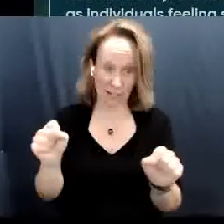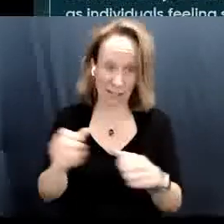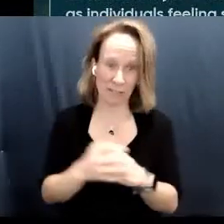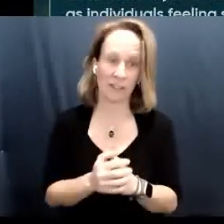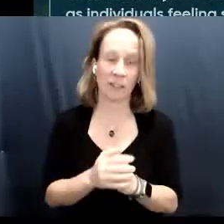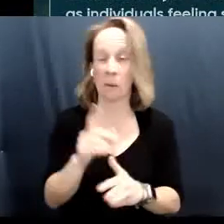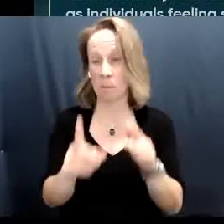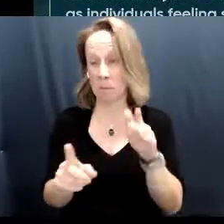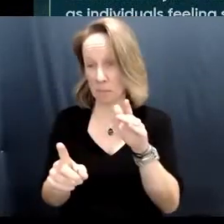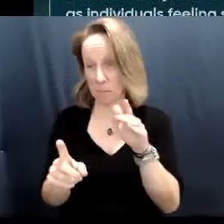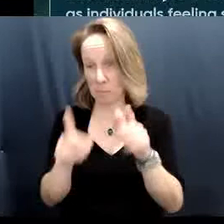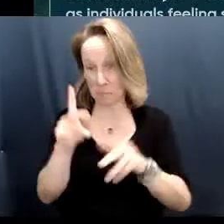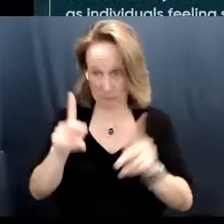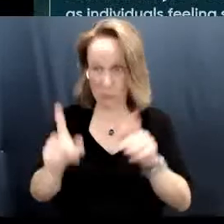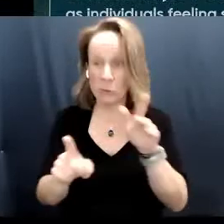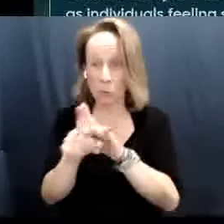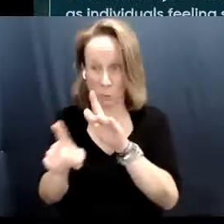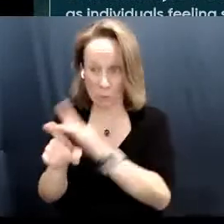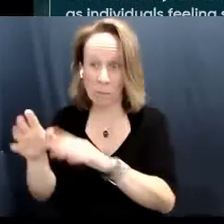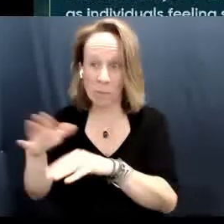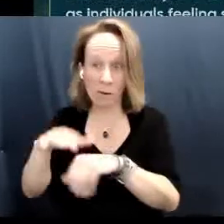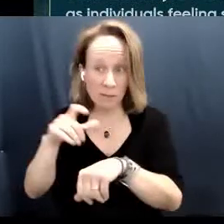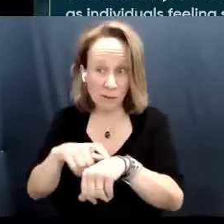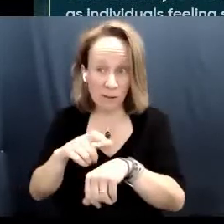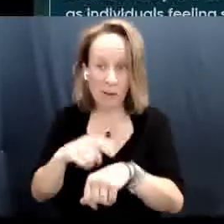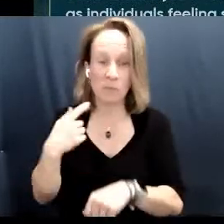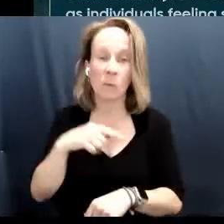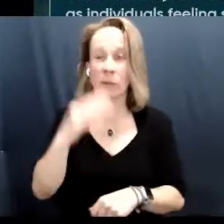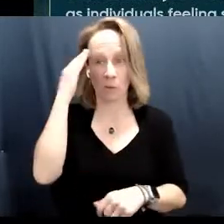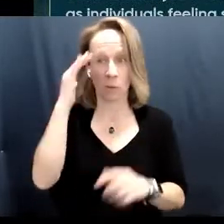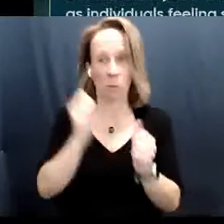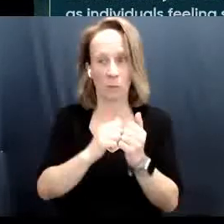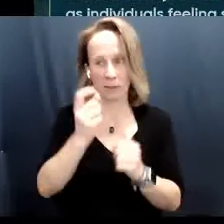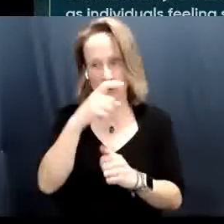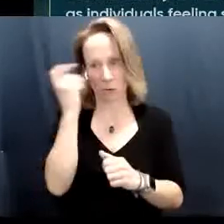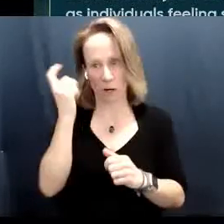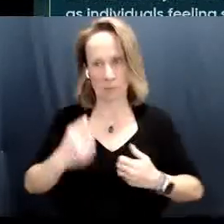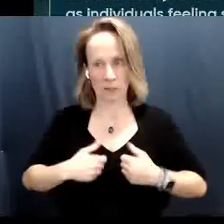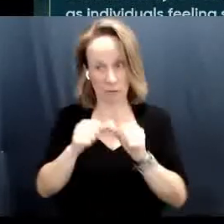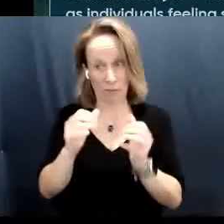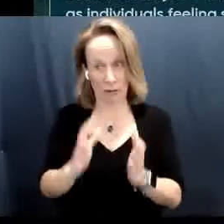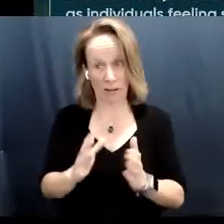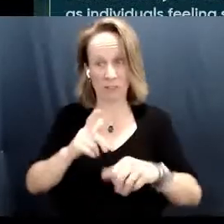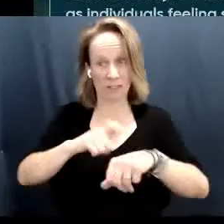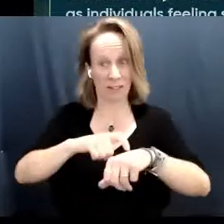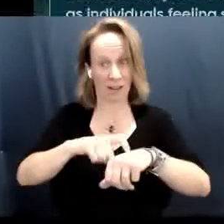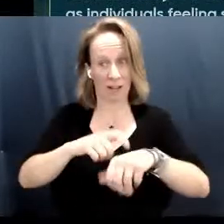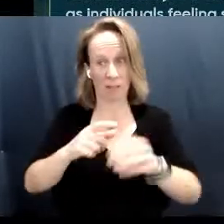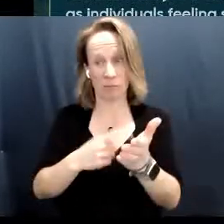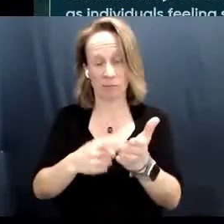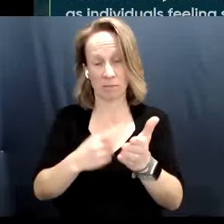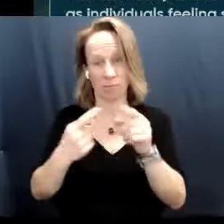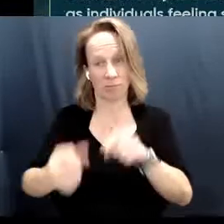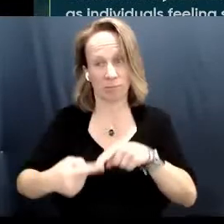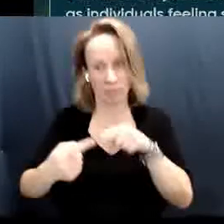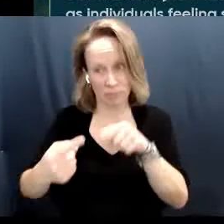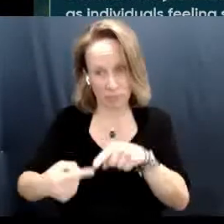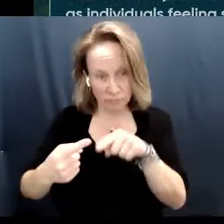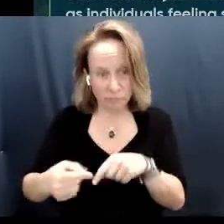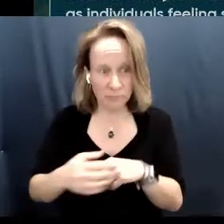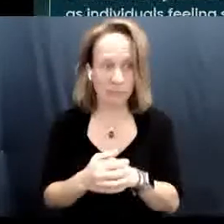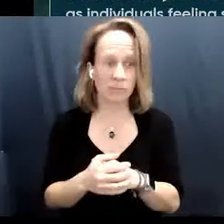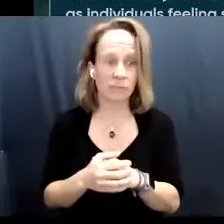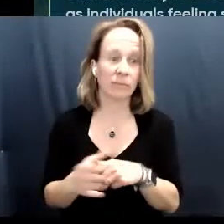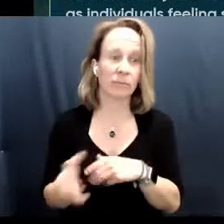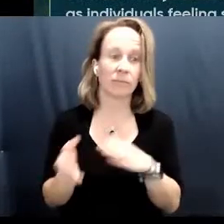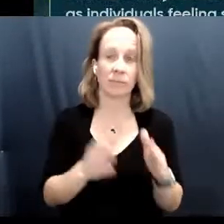time, absolutely. And we know with trauma survivors, time might be difficult for them. Being in a small community,